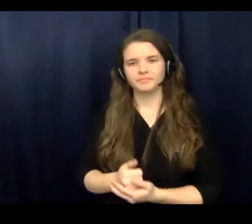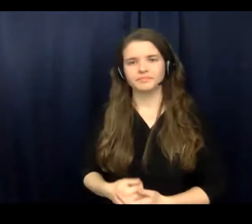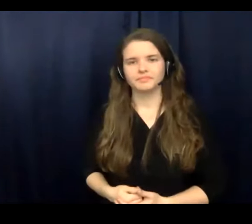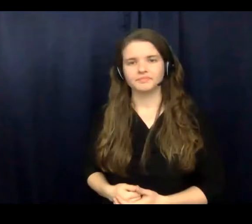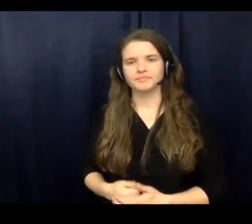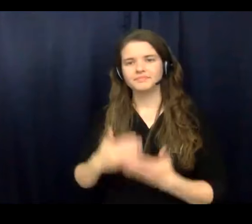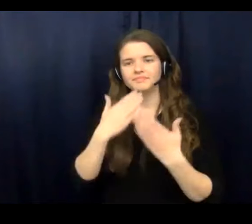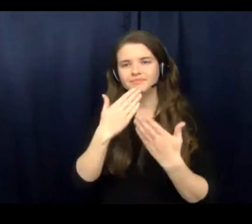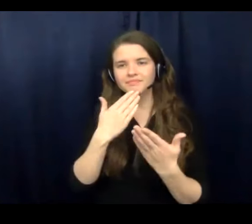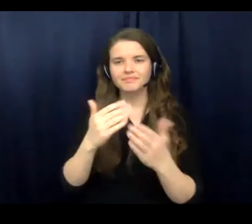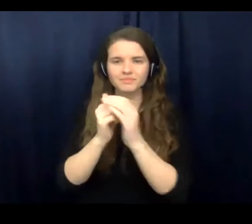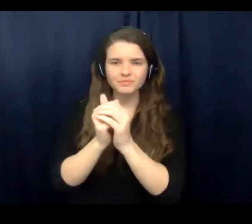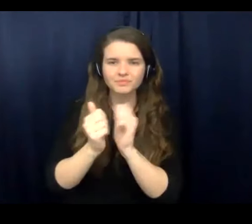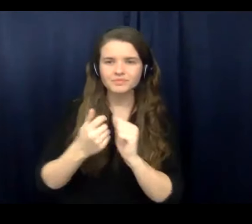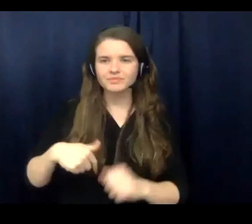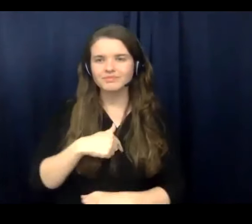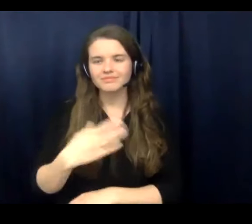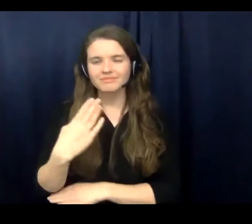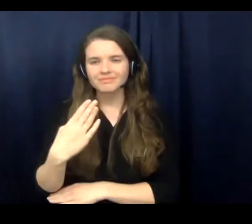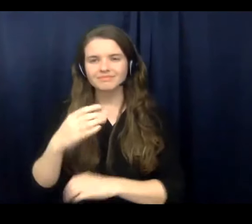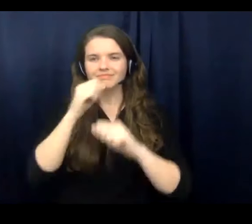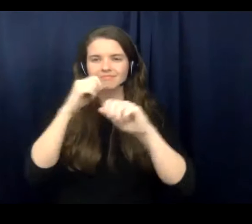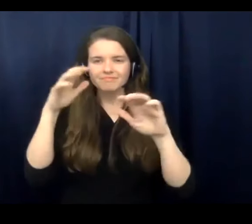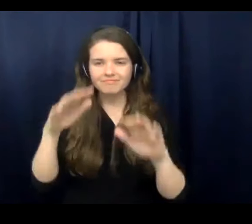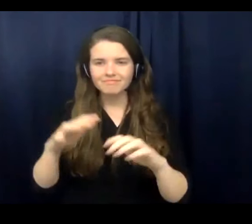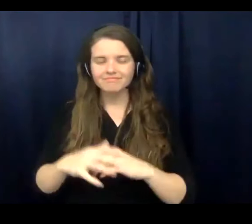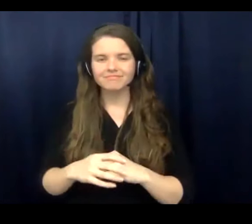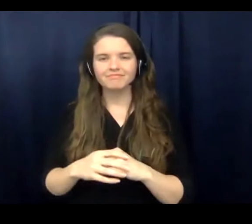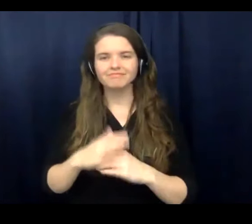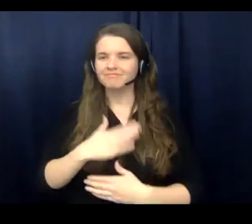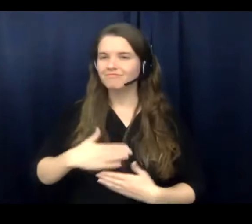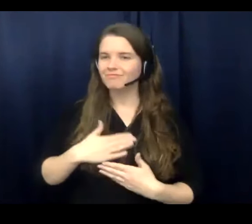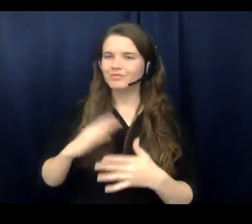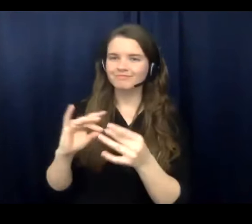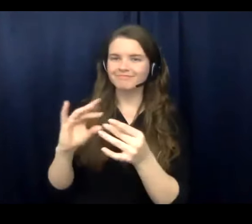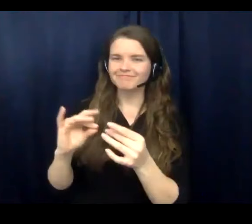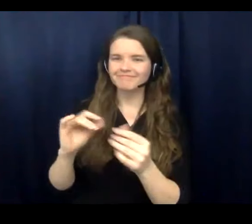thank you for worshiping with us this morning. We pray you're blessed and you enjoy the message. Amen.